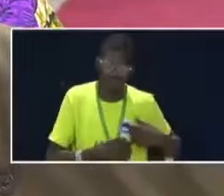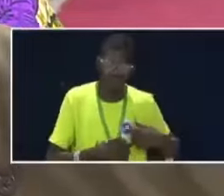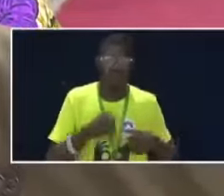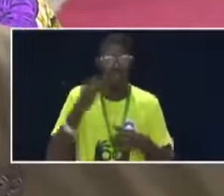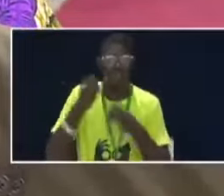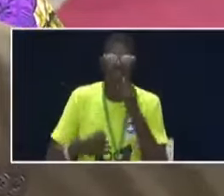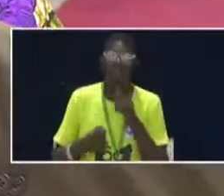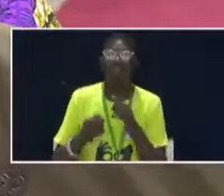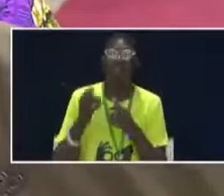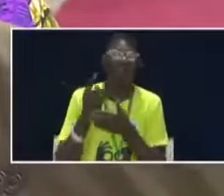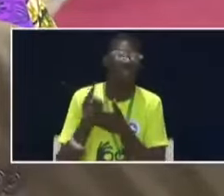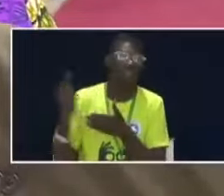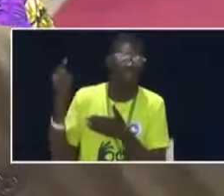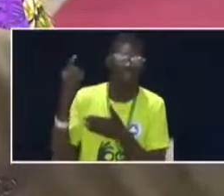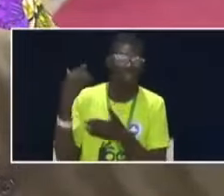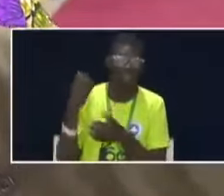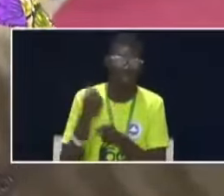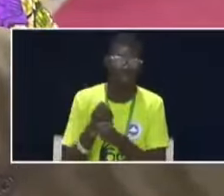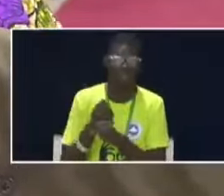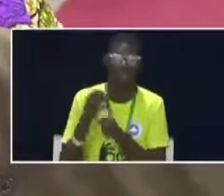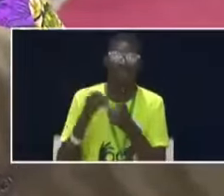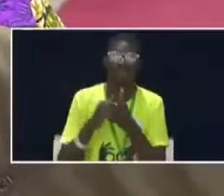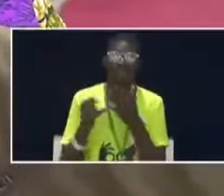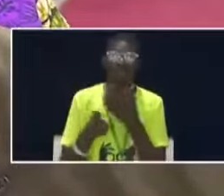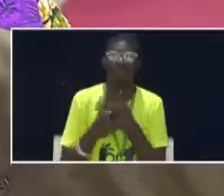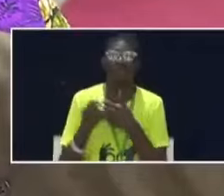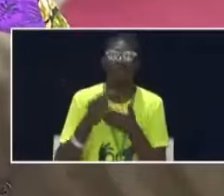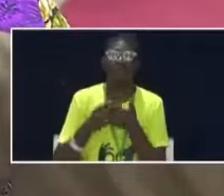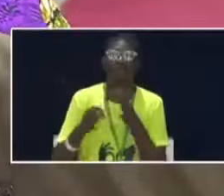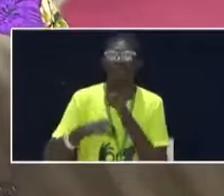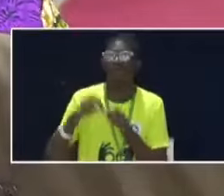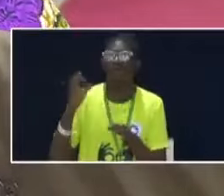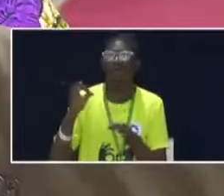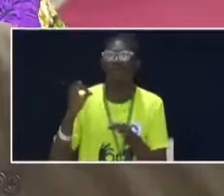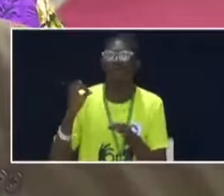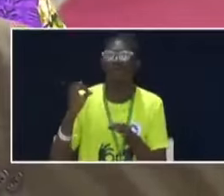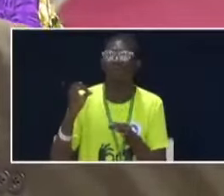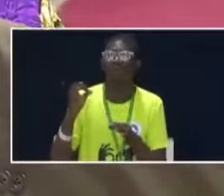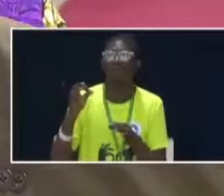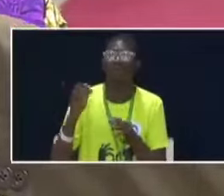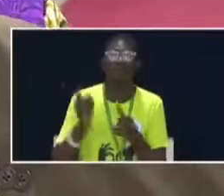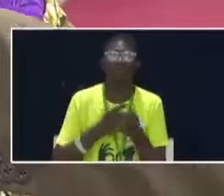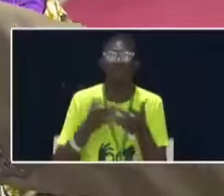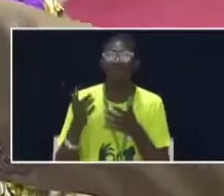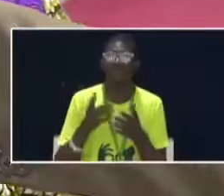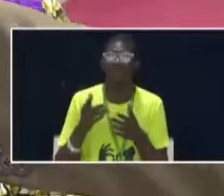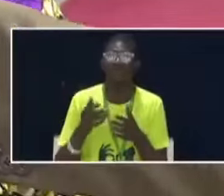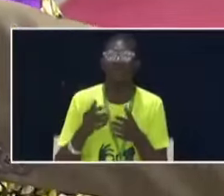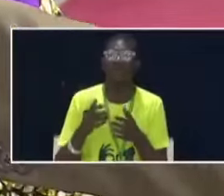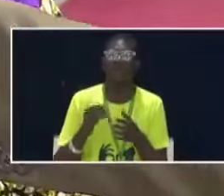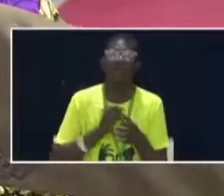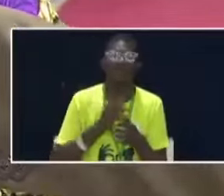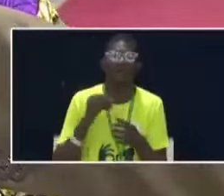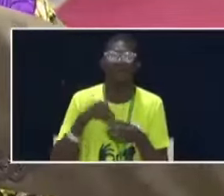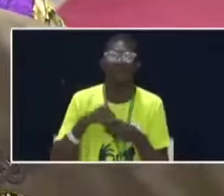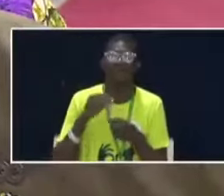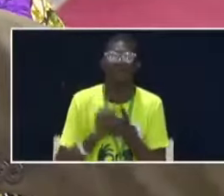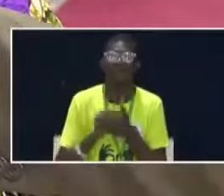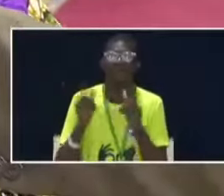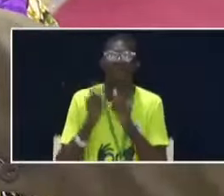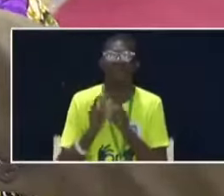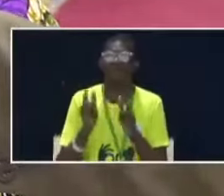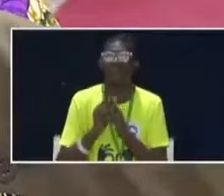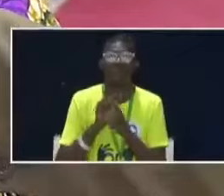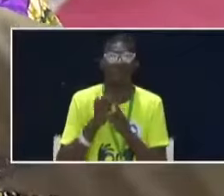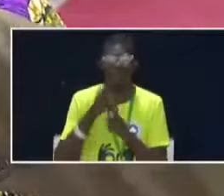lastly, last year, January, Holy Ghost prayer service like this. So I was in this camp.